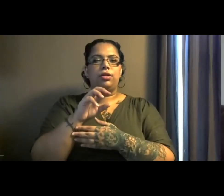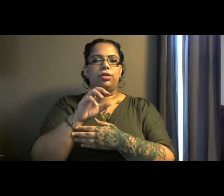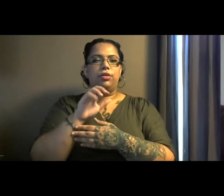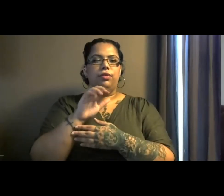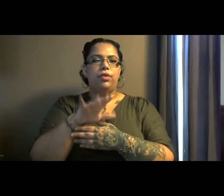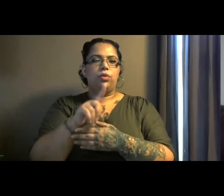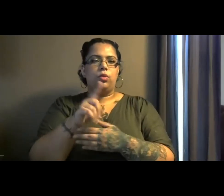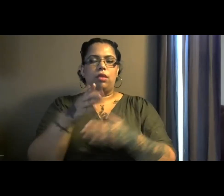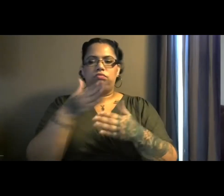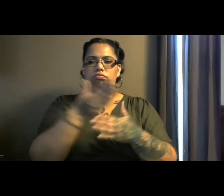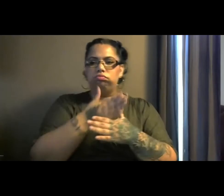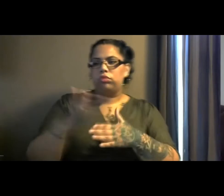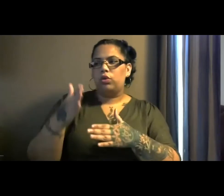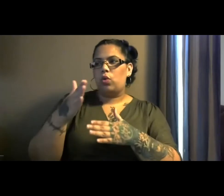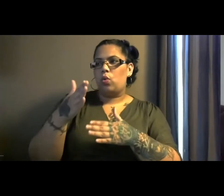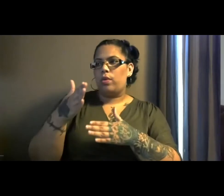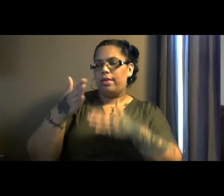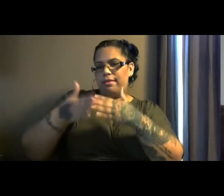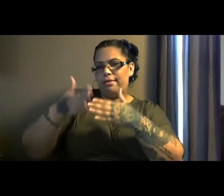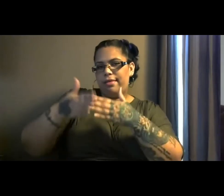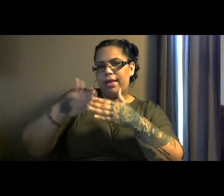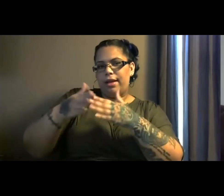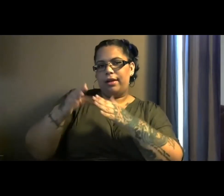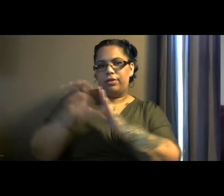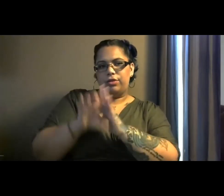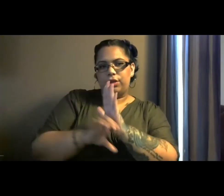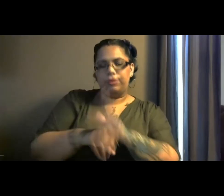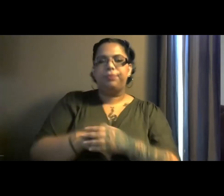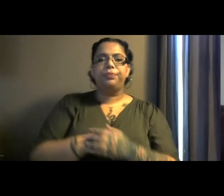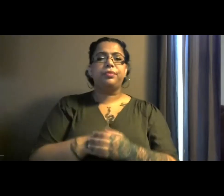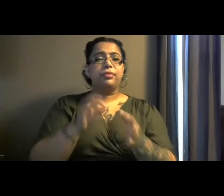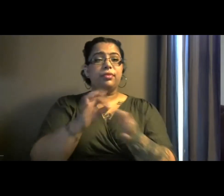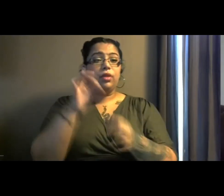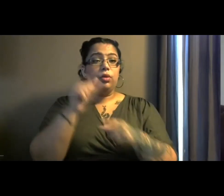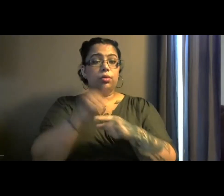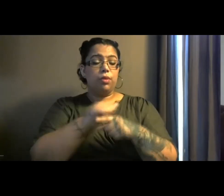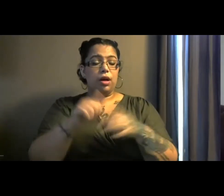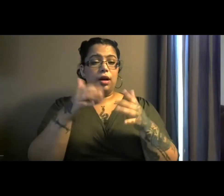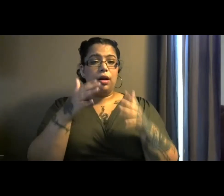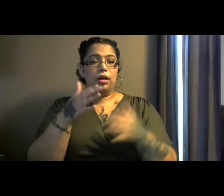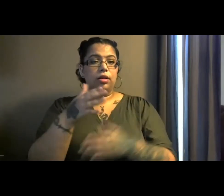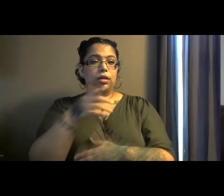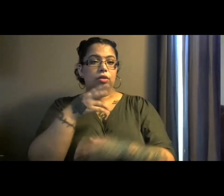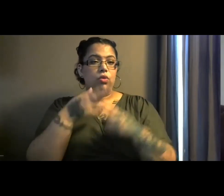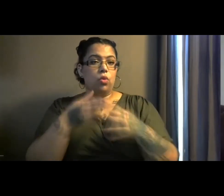the chapter. This spiritual practice is called listening.